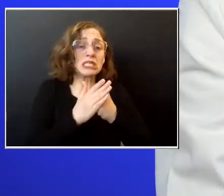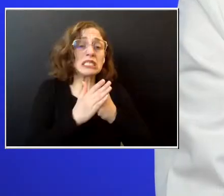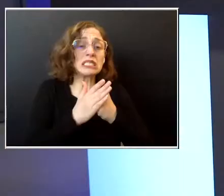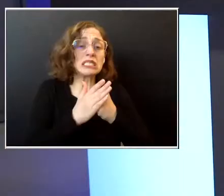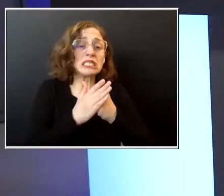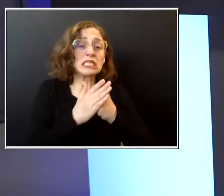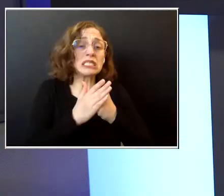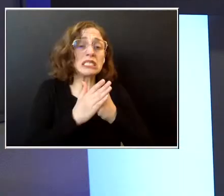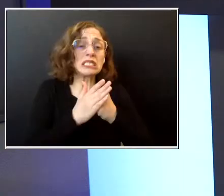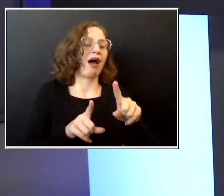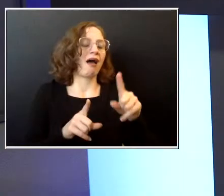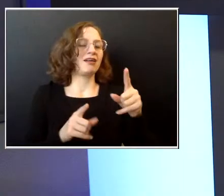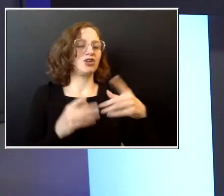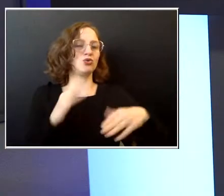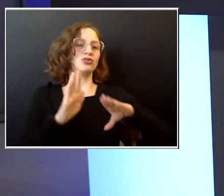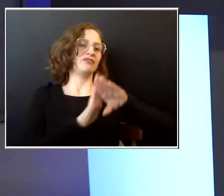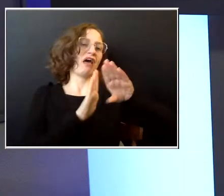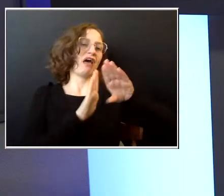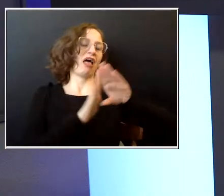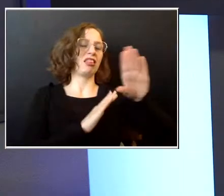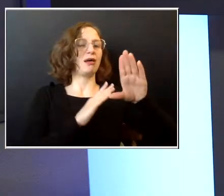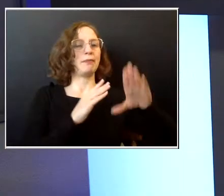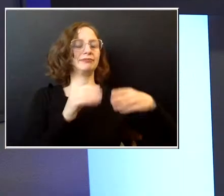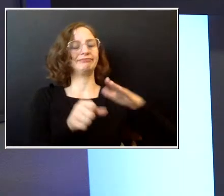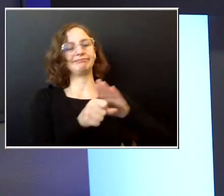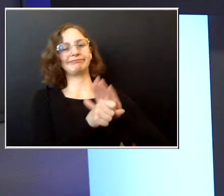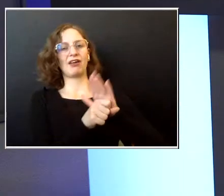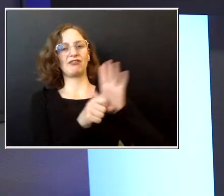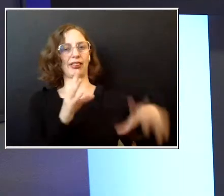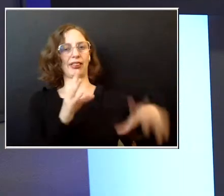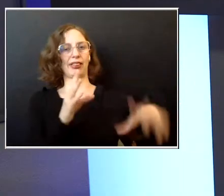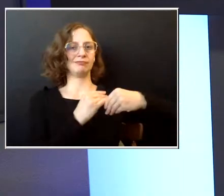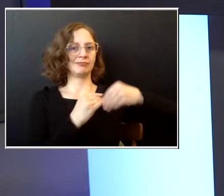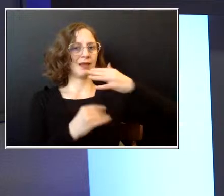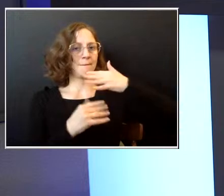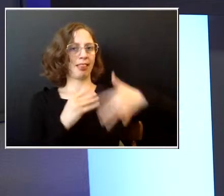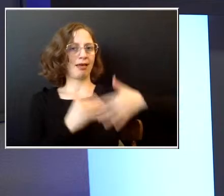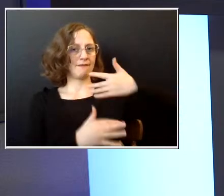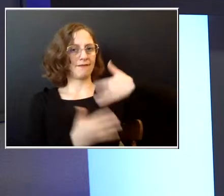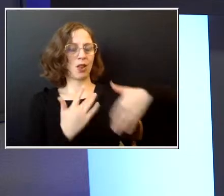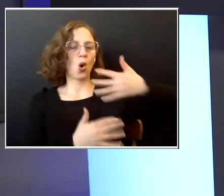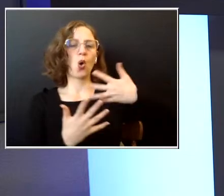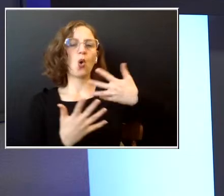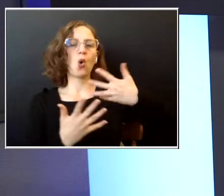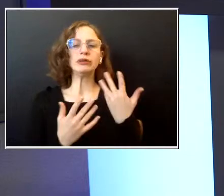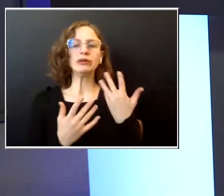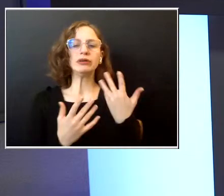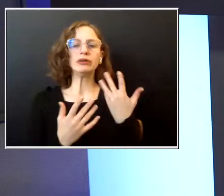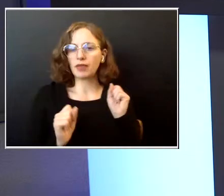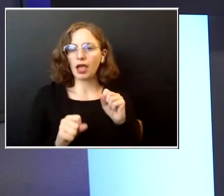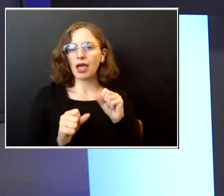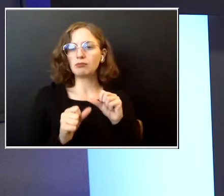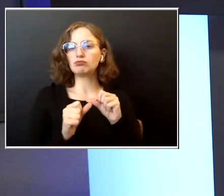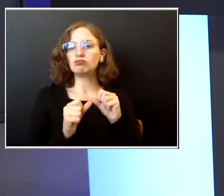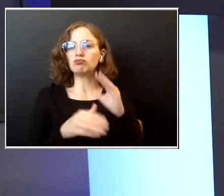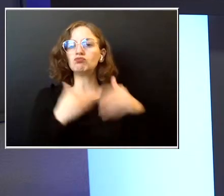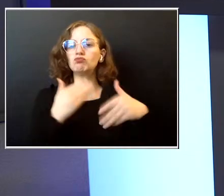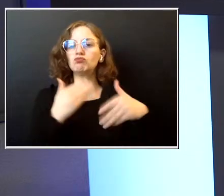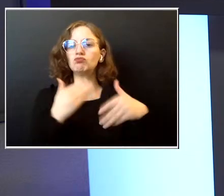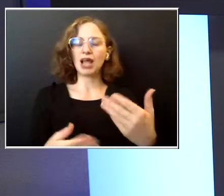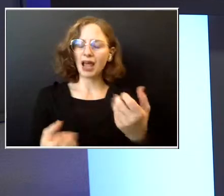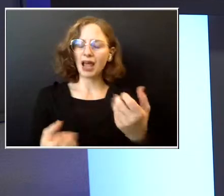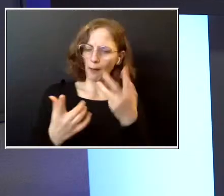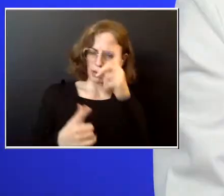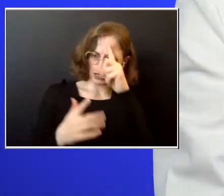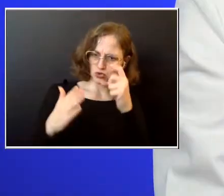procedure. And how many strokes did Nerissa have? Do you think, did she have a lot of mini strokes? She had several small strokes that you could